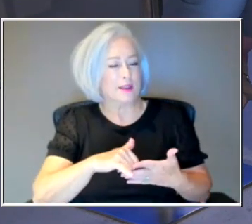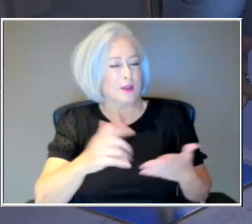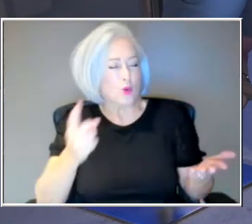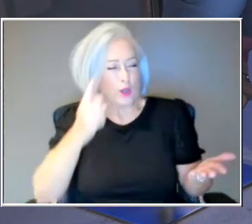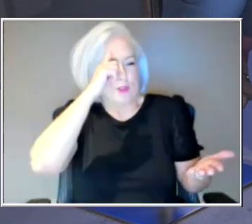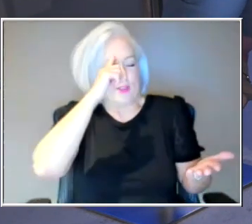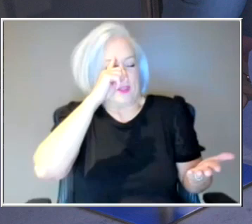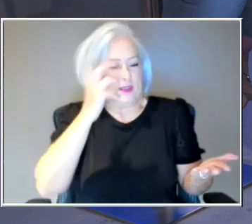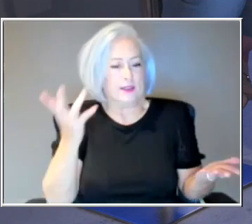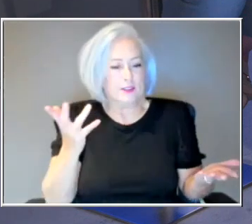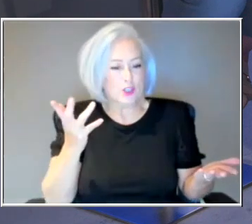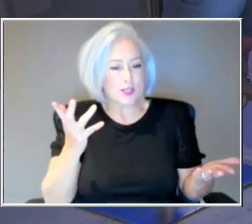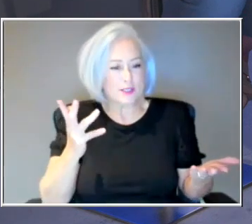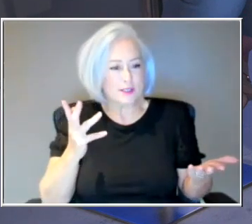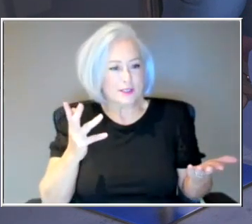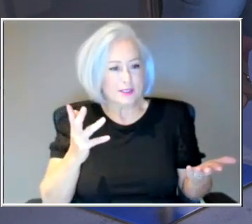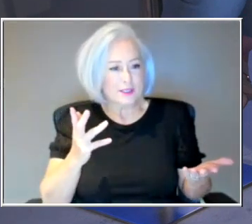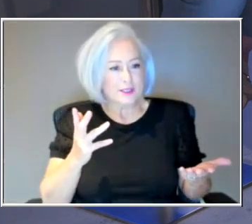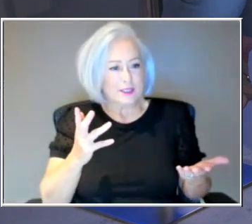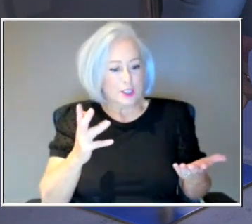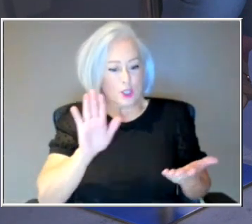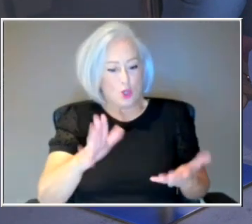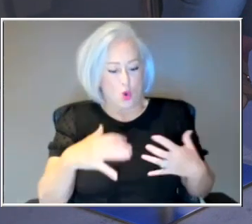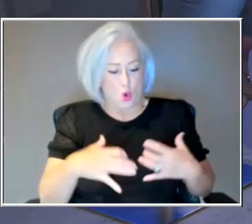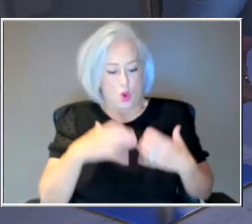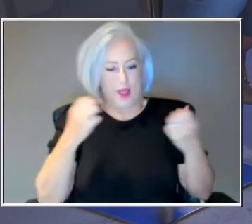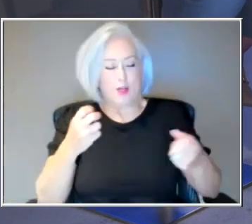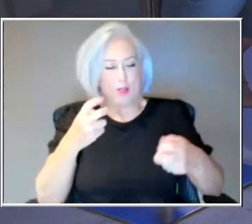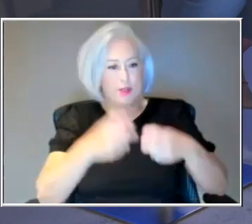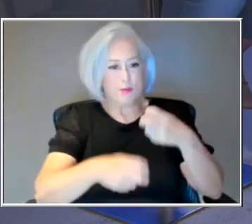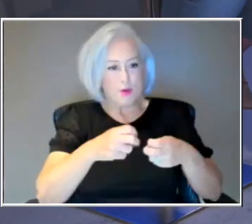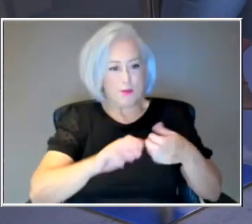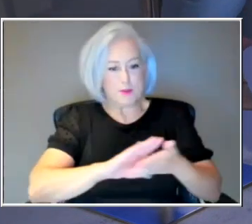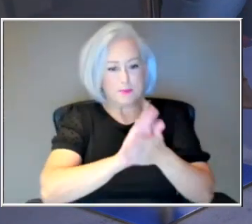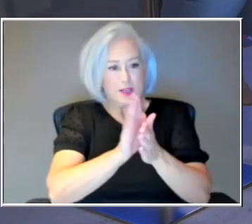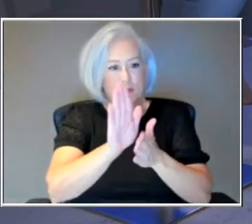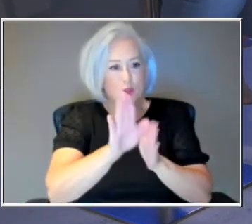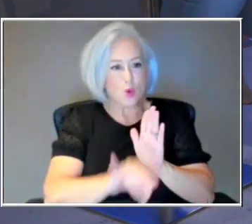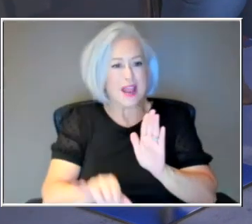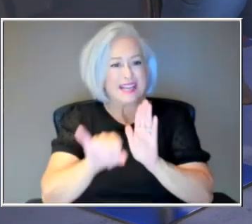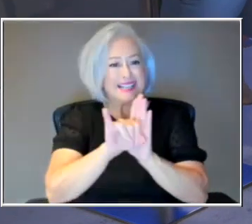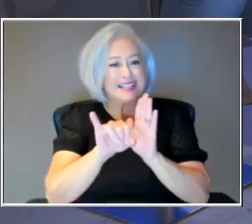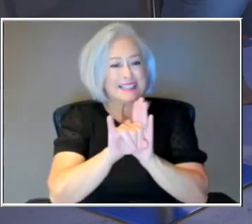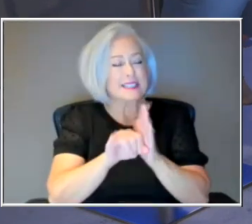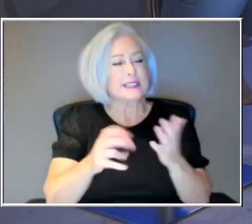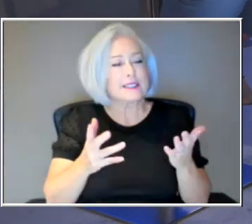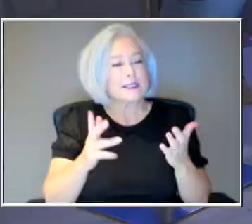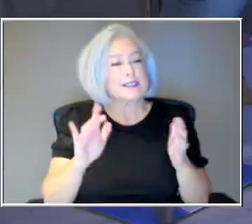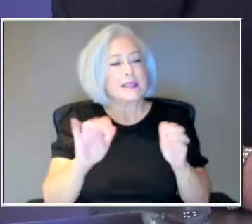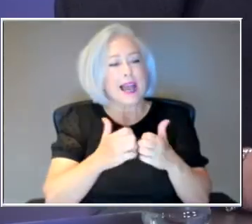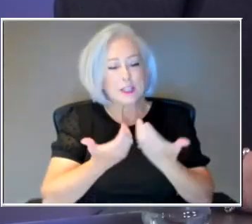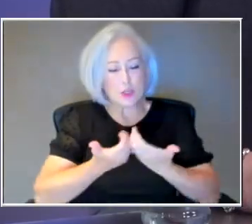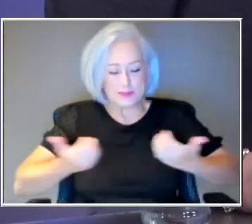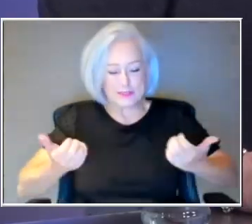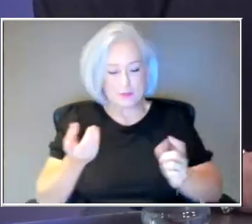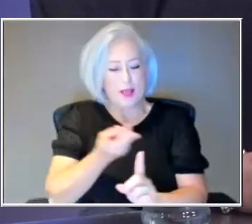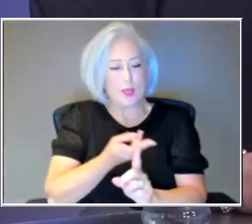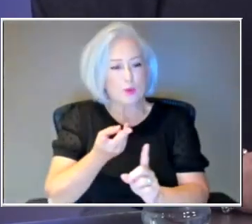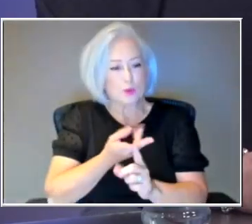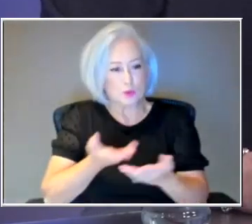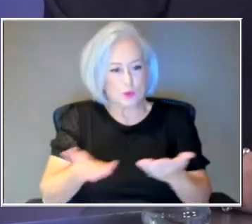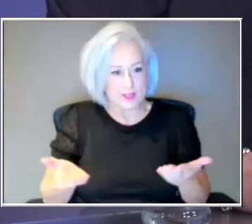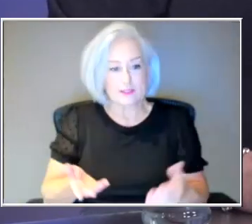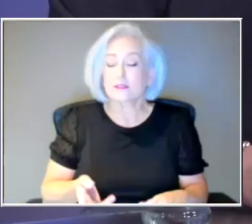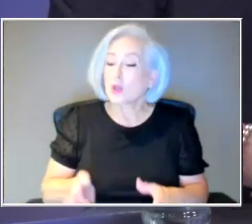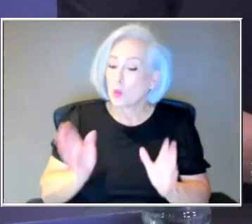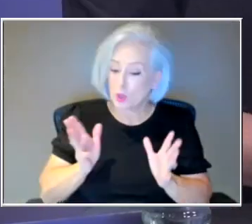just your health issue becoming your identity, and how do you break away from that? Yeah. What advice would you have for someone? Well, it's interesting because we talked about that this week in therapy, and we talked